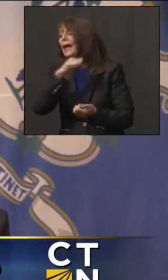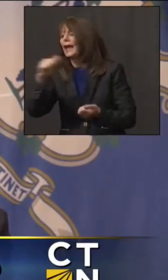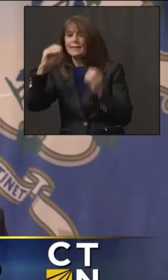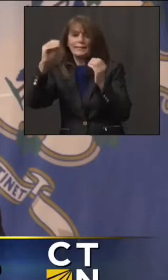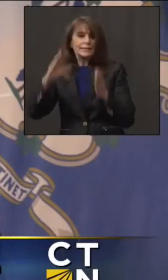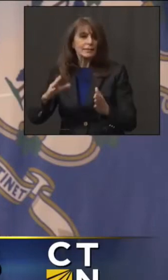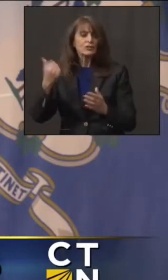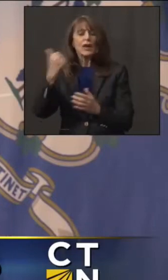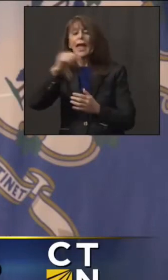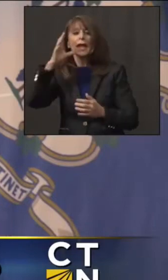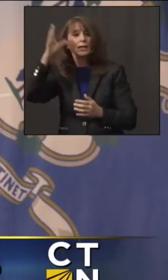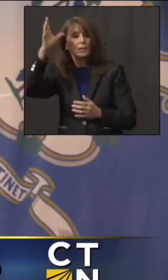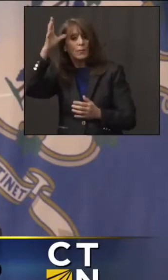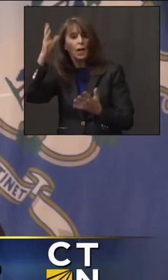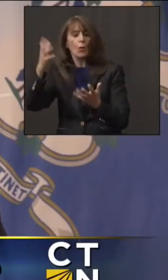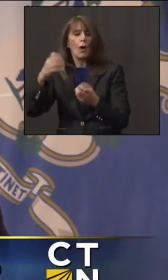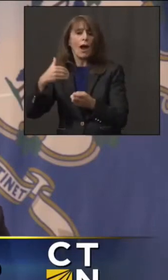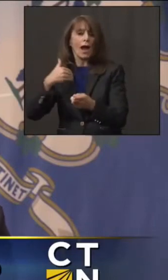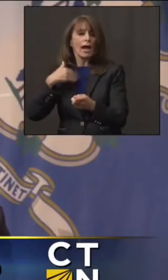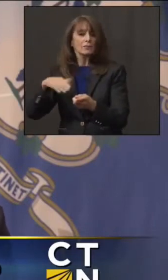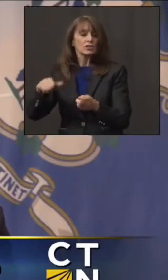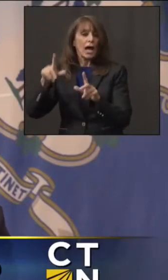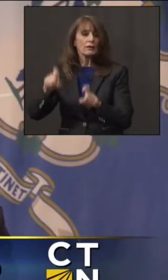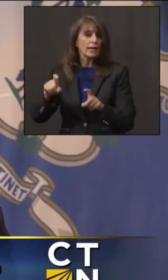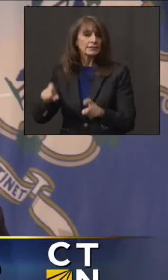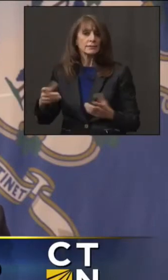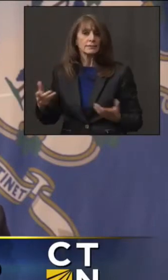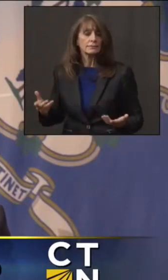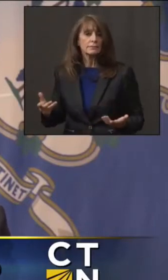or parent that wants their kid tested as